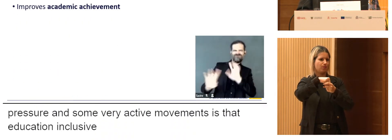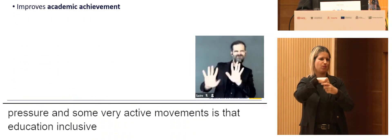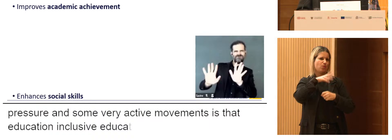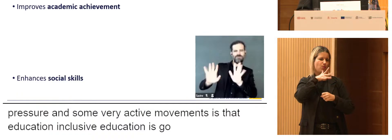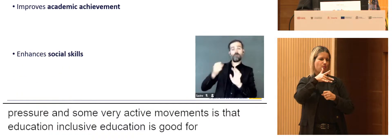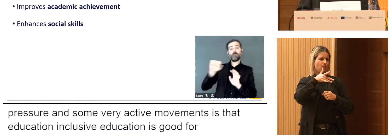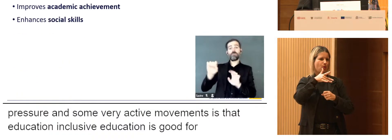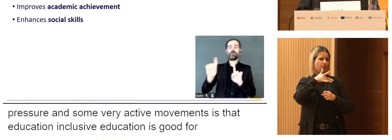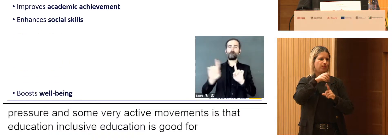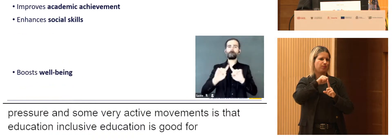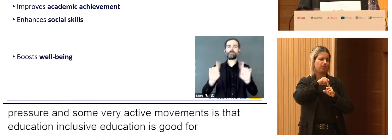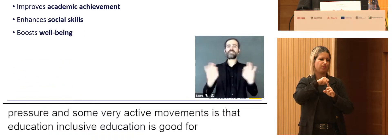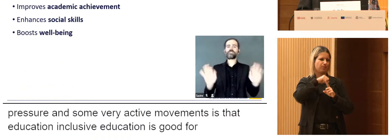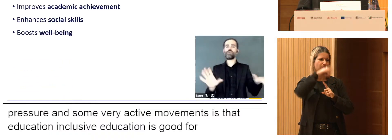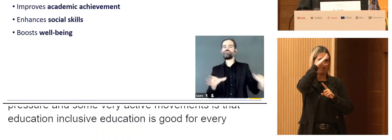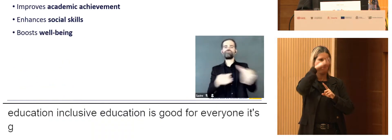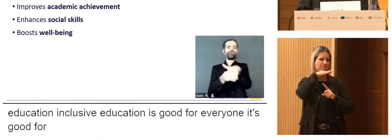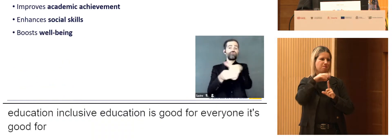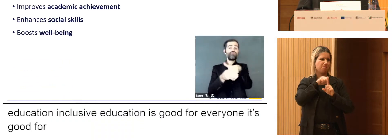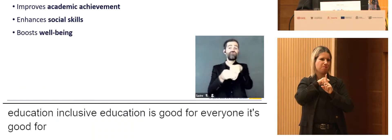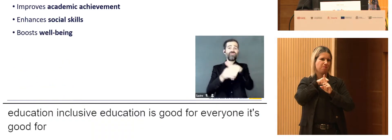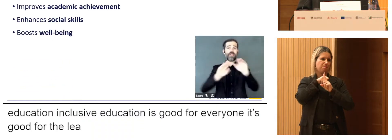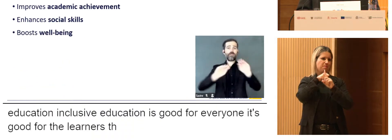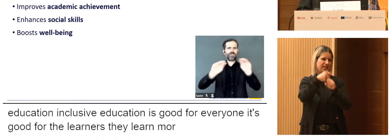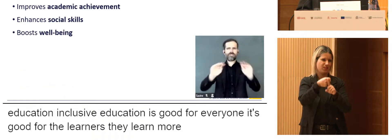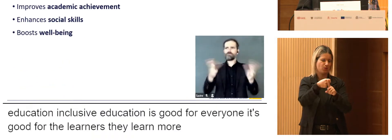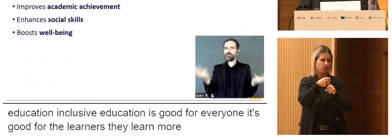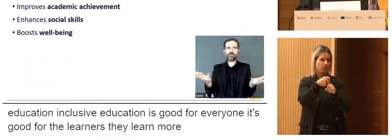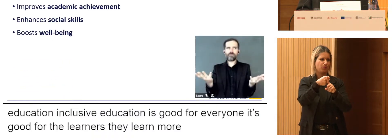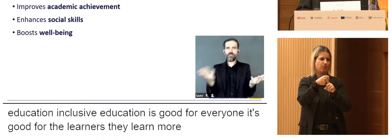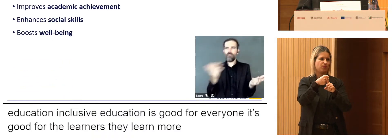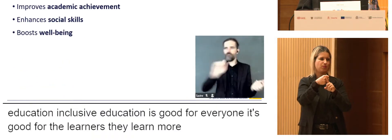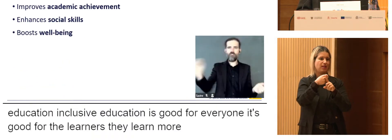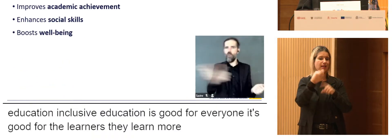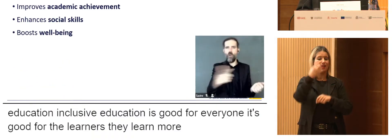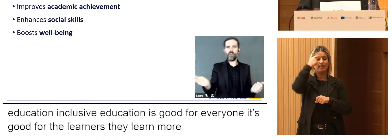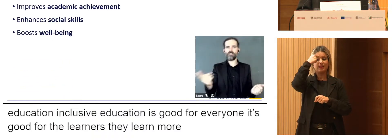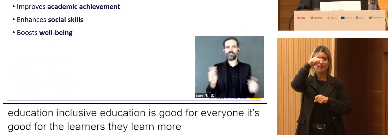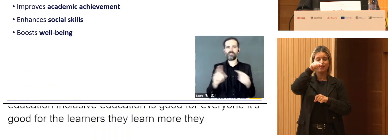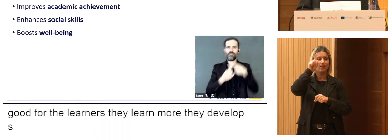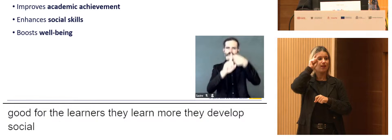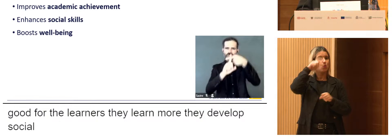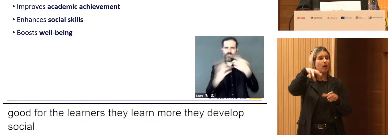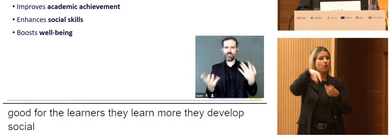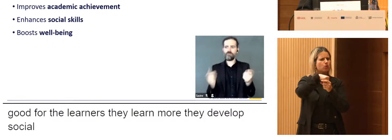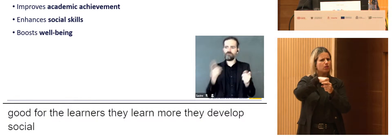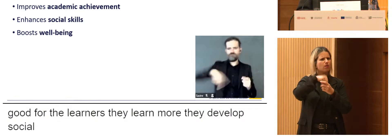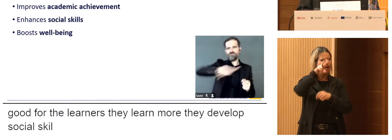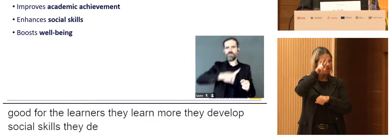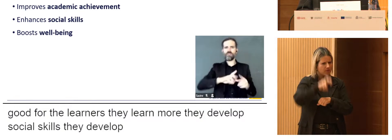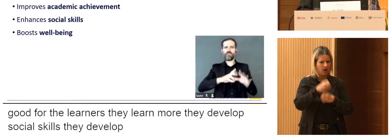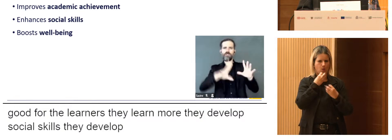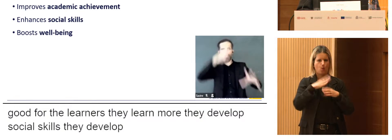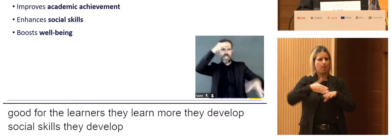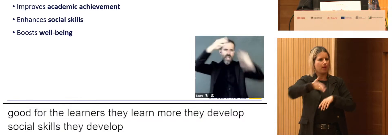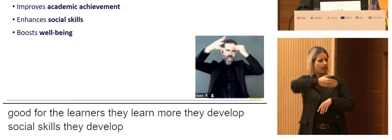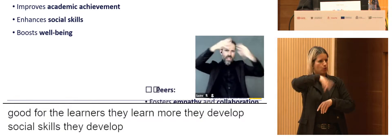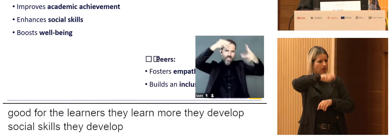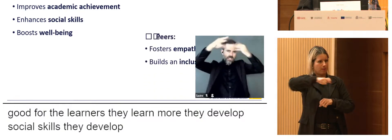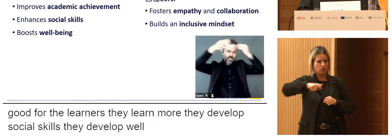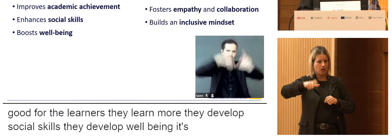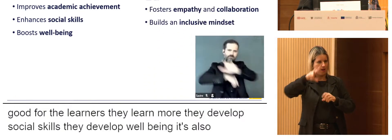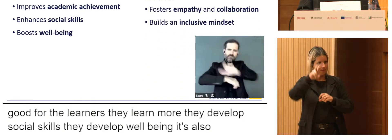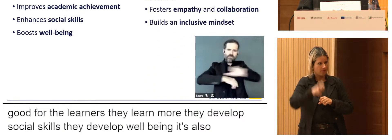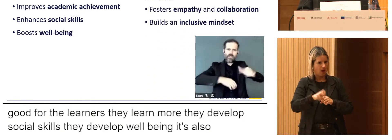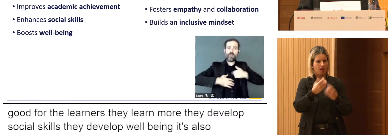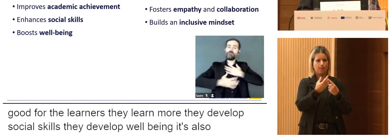everyone. It's good for the learners, they learn more, they develop social skills, they develop well-being. It's also good